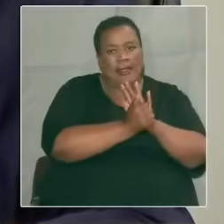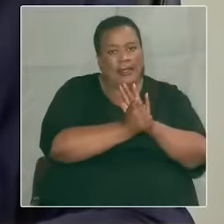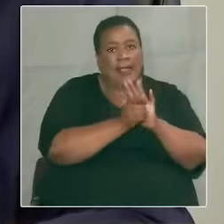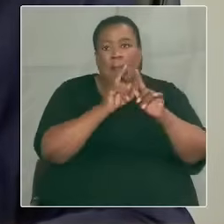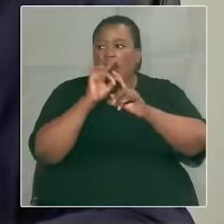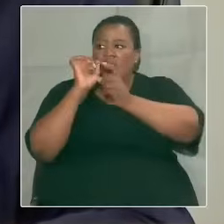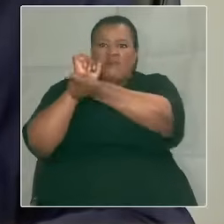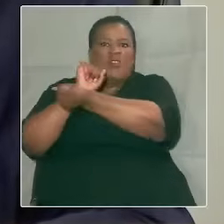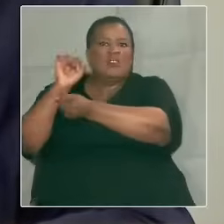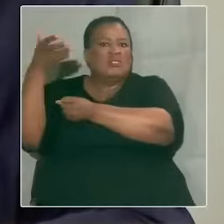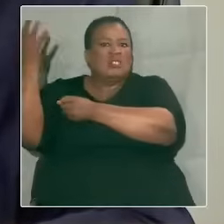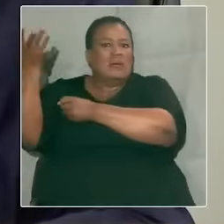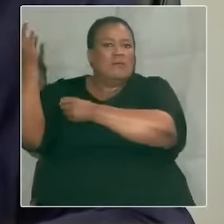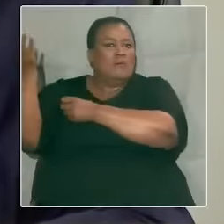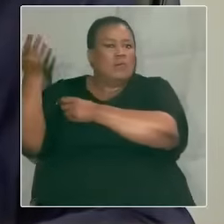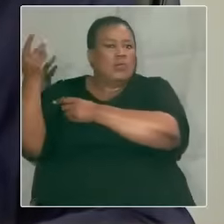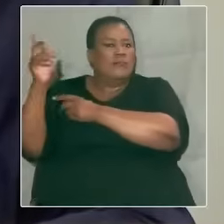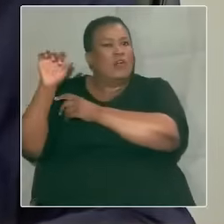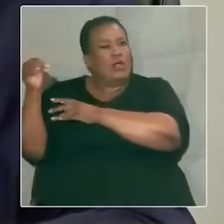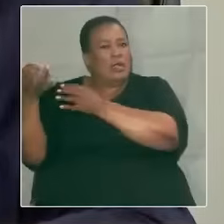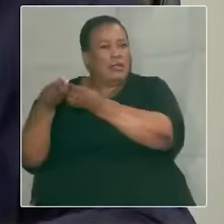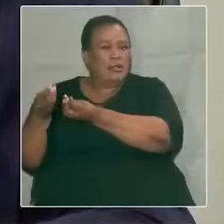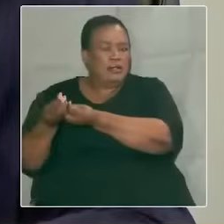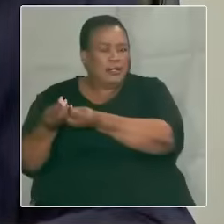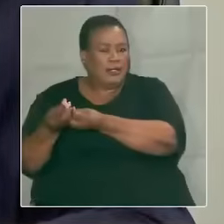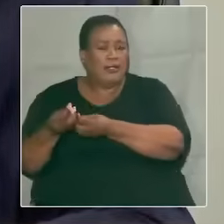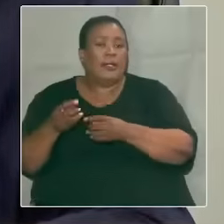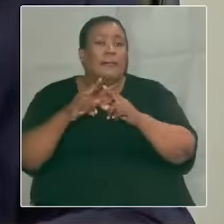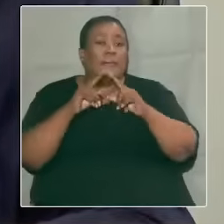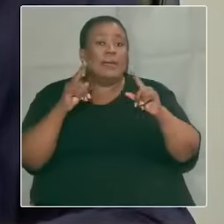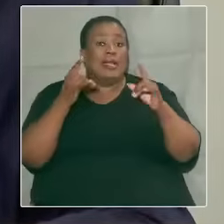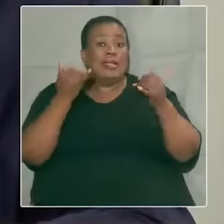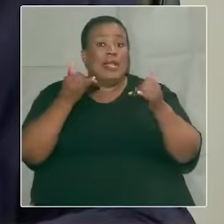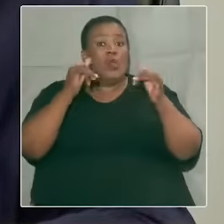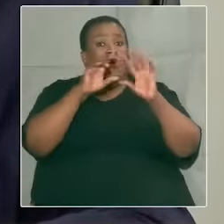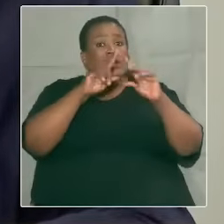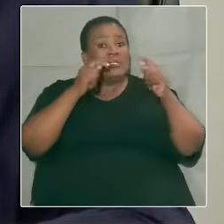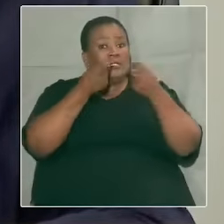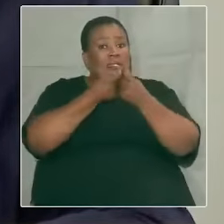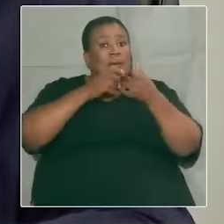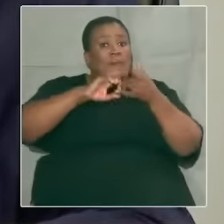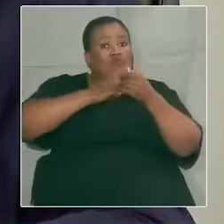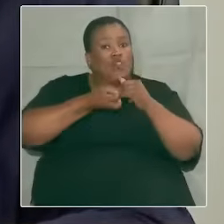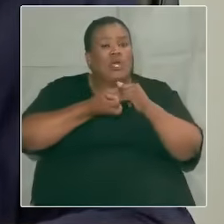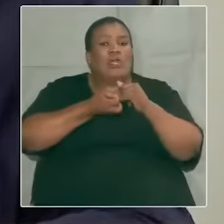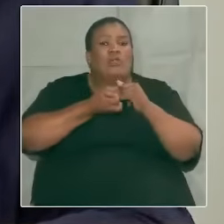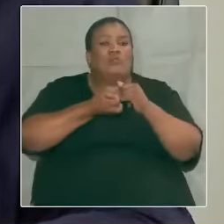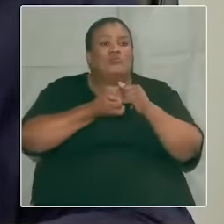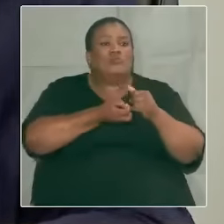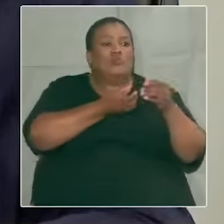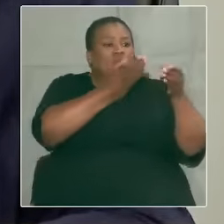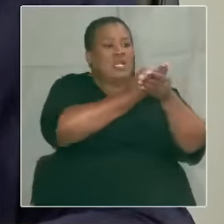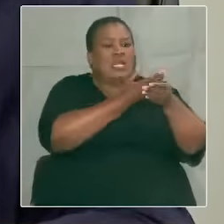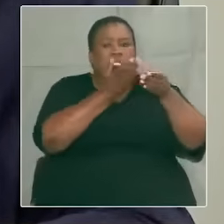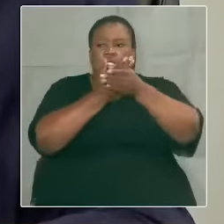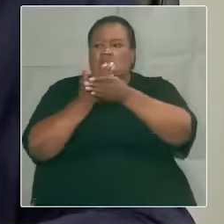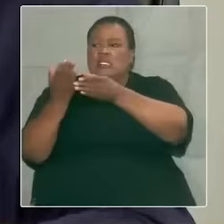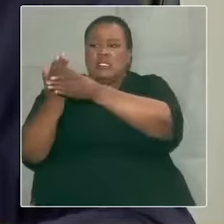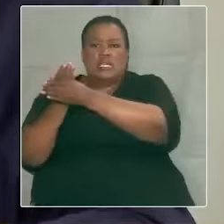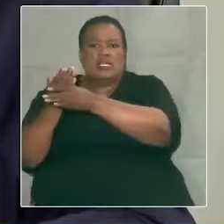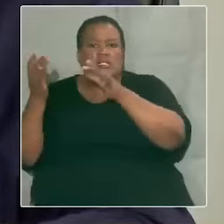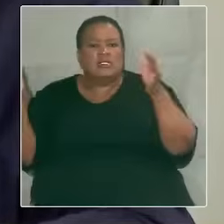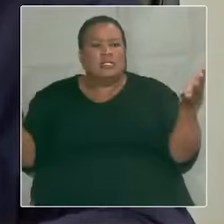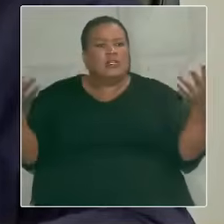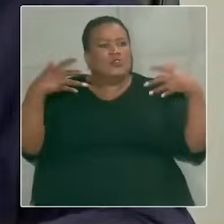But then the team, in order to bring these cases together, to know better their